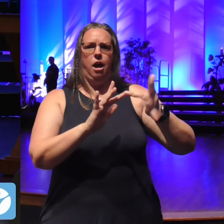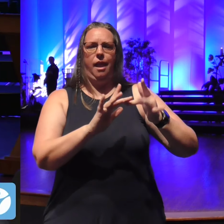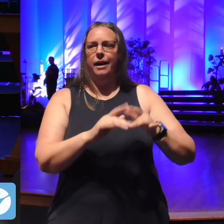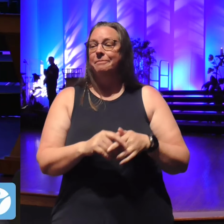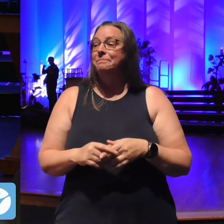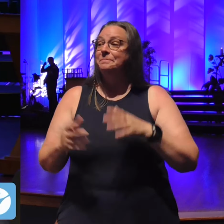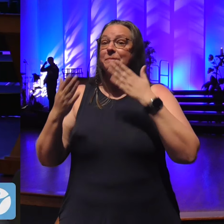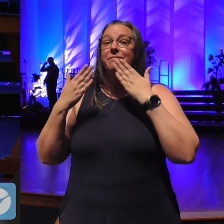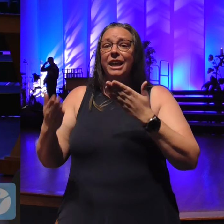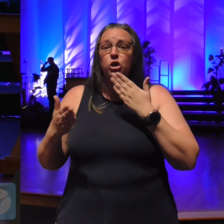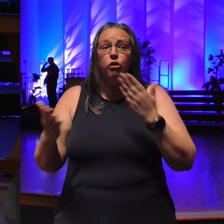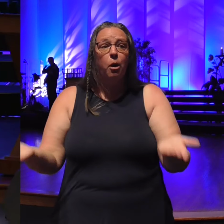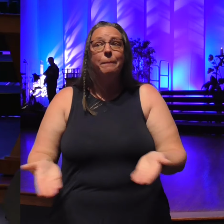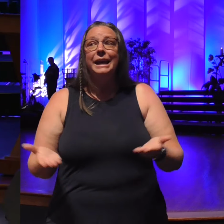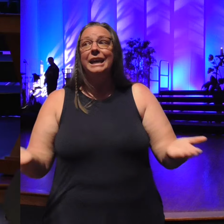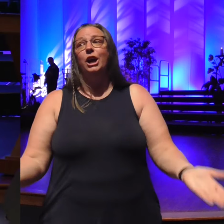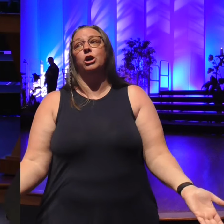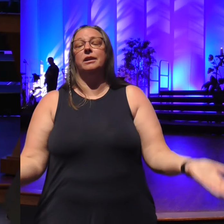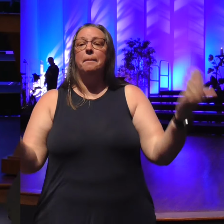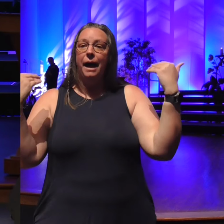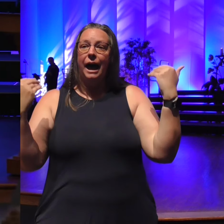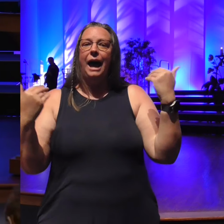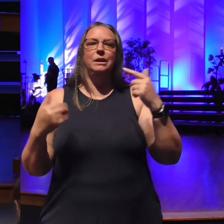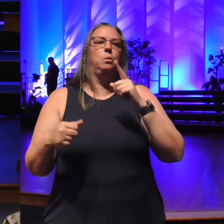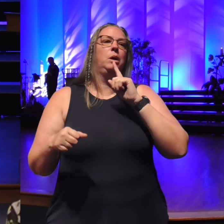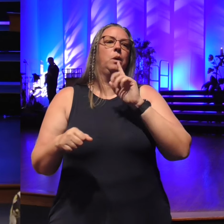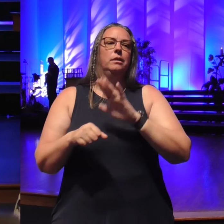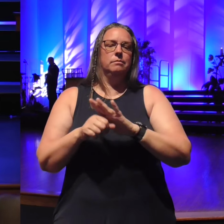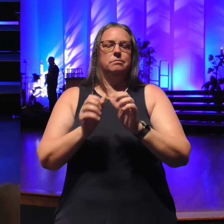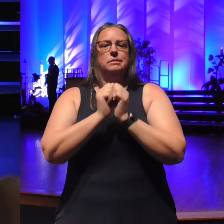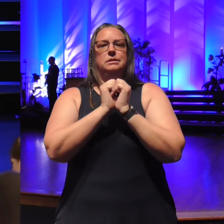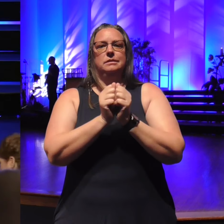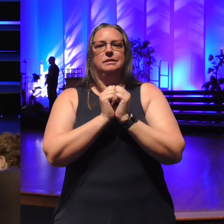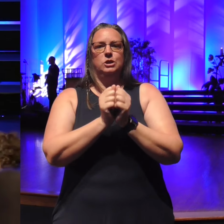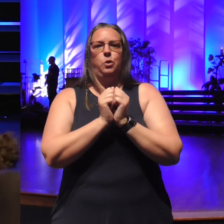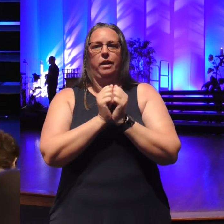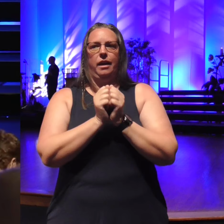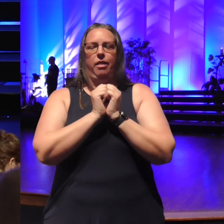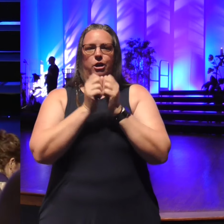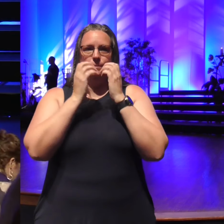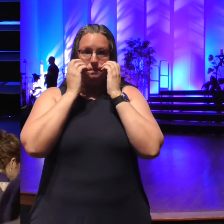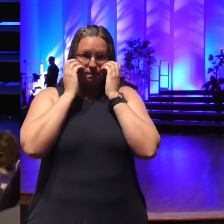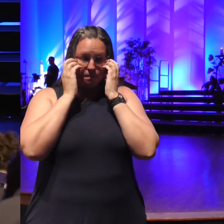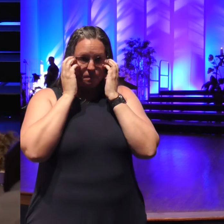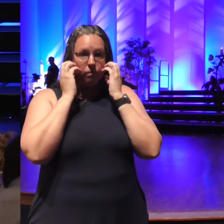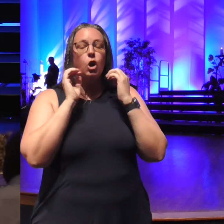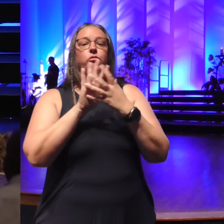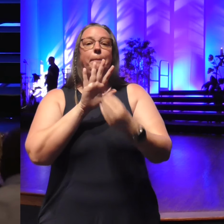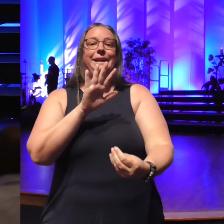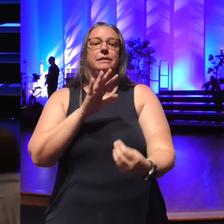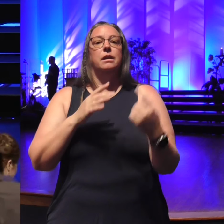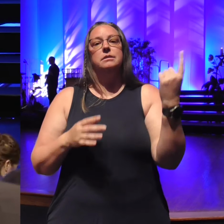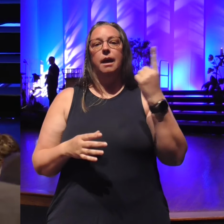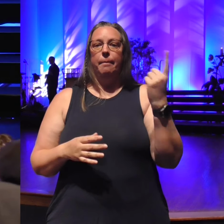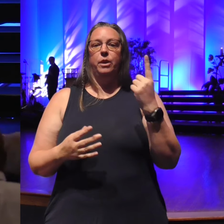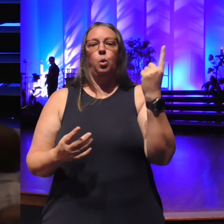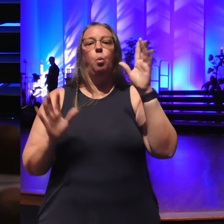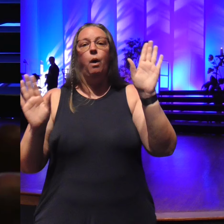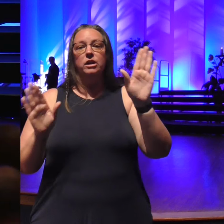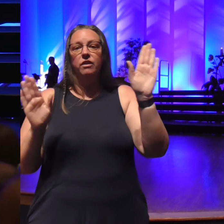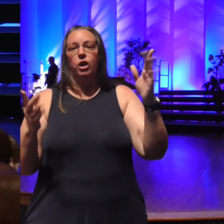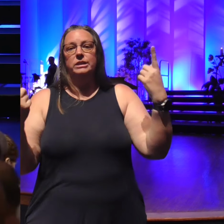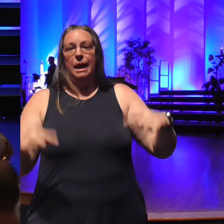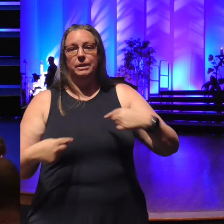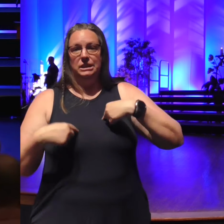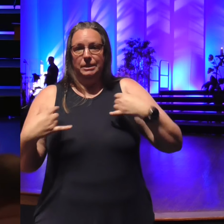being here, everybody. If you'd like, stand, take a hand, and we're going to say a benediction before we sing our peace song. Repeat after me. Something wonderful is happening to me